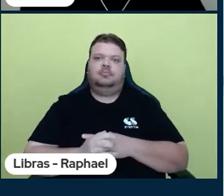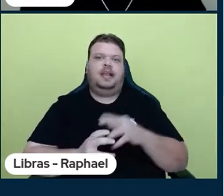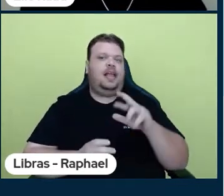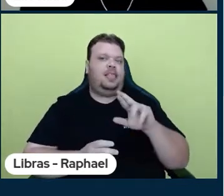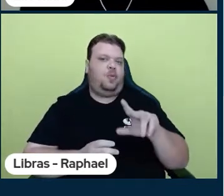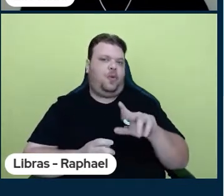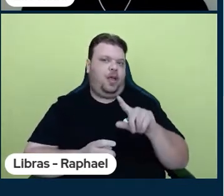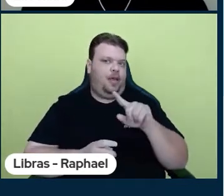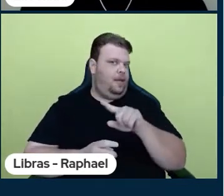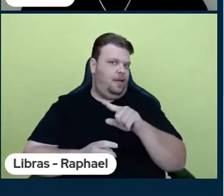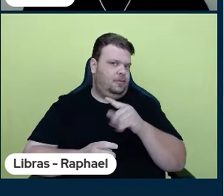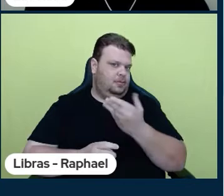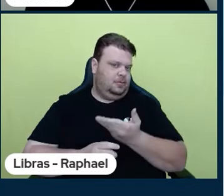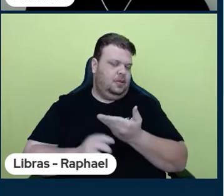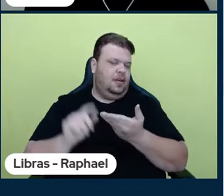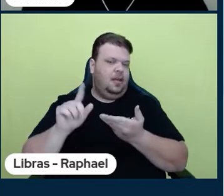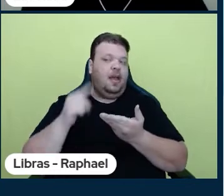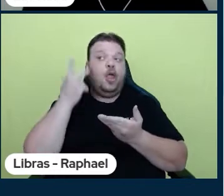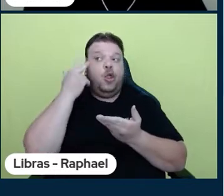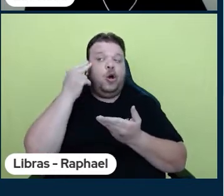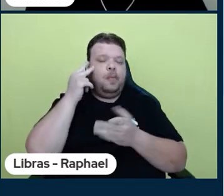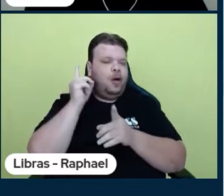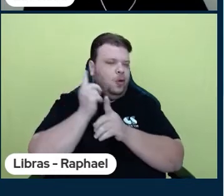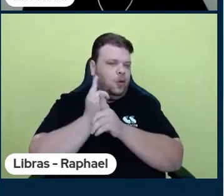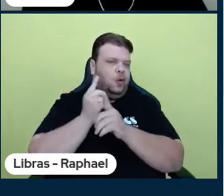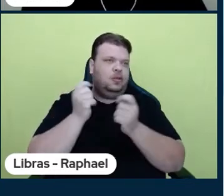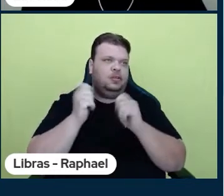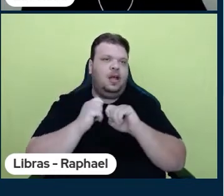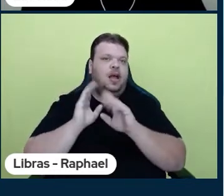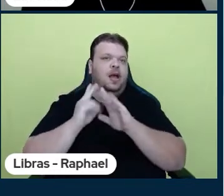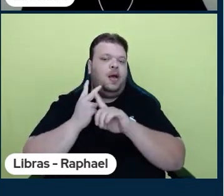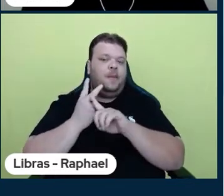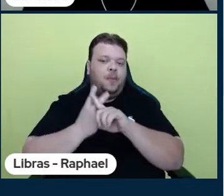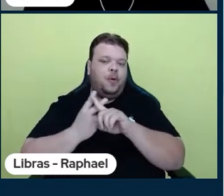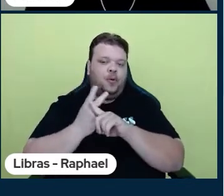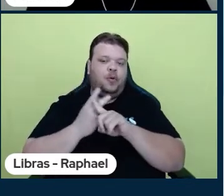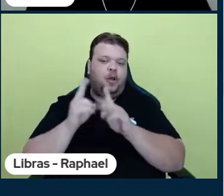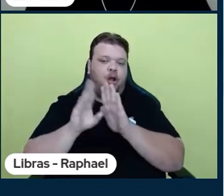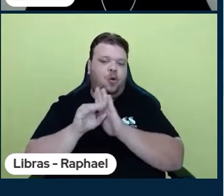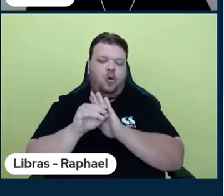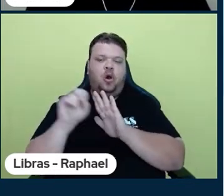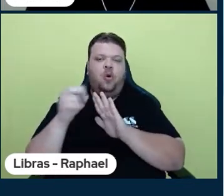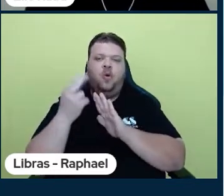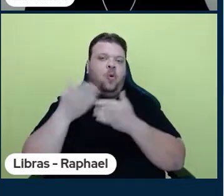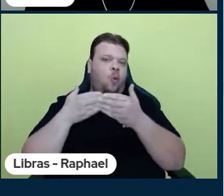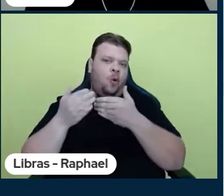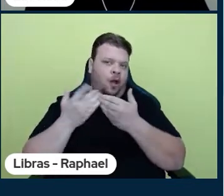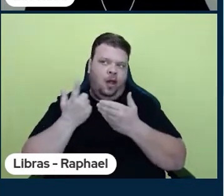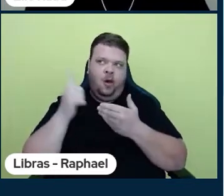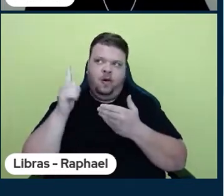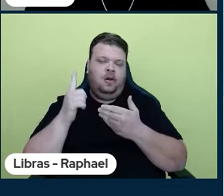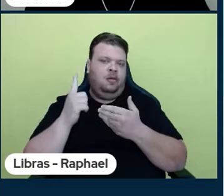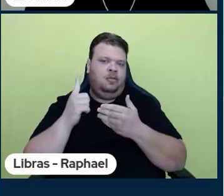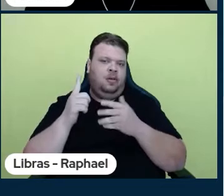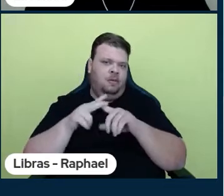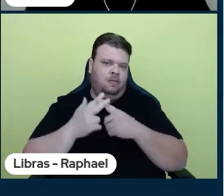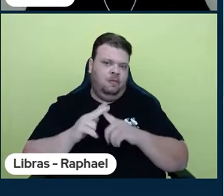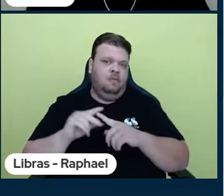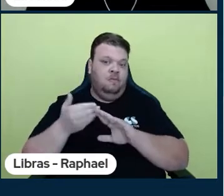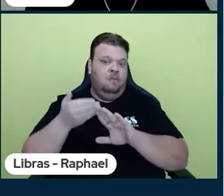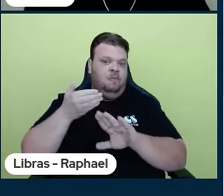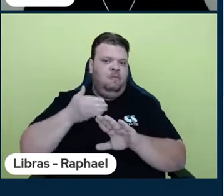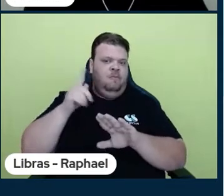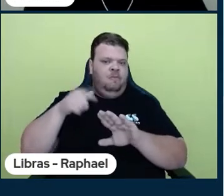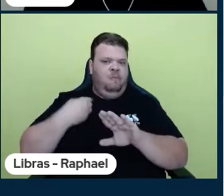the present, and let's talk about SEO. We know that SEO and search are old friends. What do we mean by old